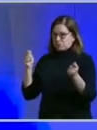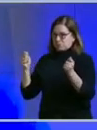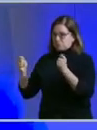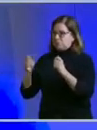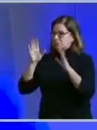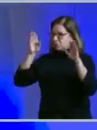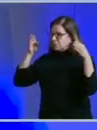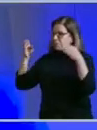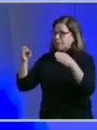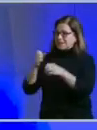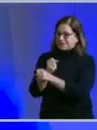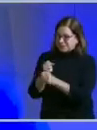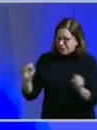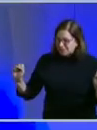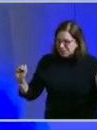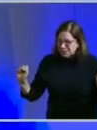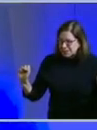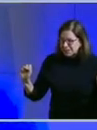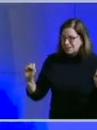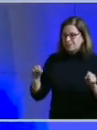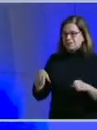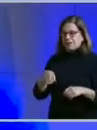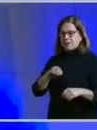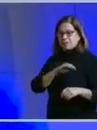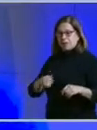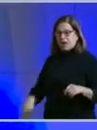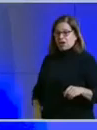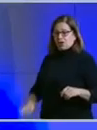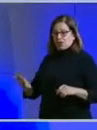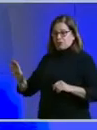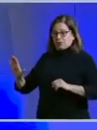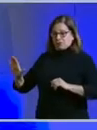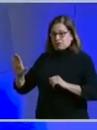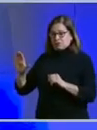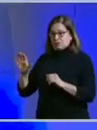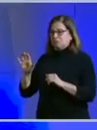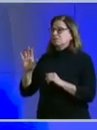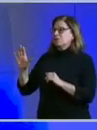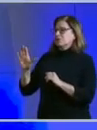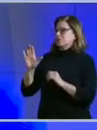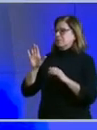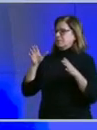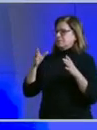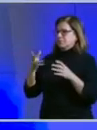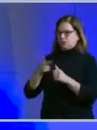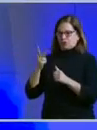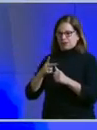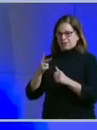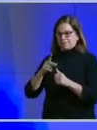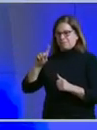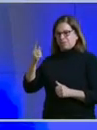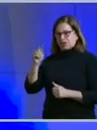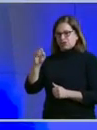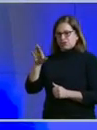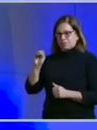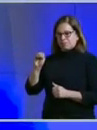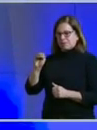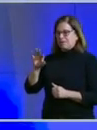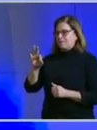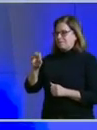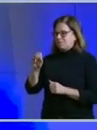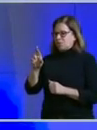Mayor Bowser's first term. We've got our state-of-the-art forensic lab, which is working effectively to help